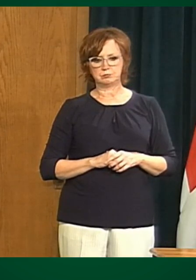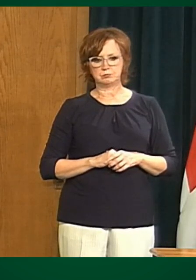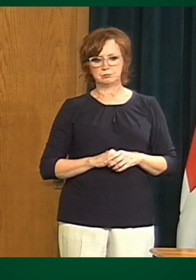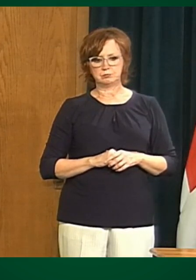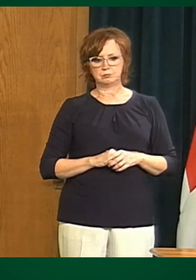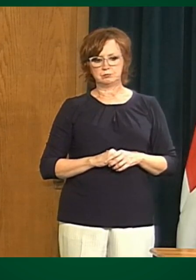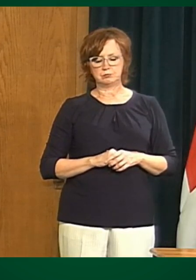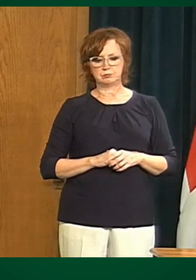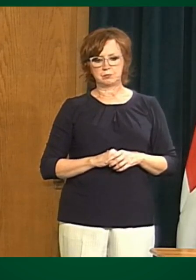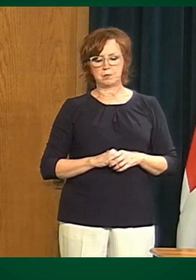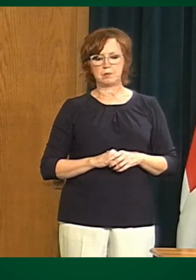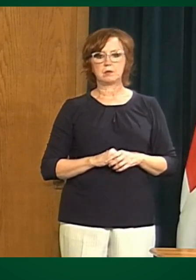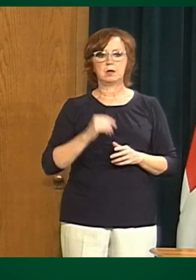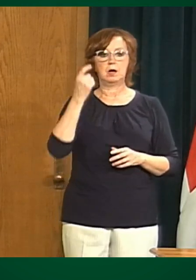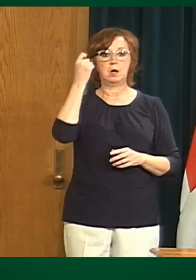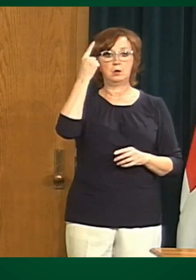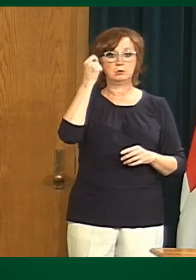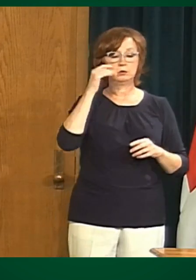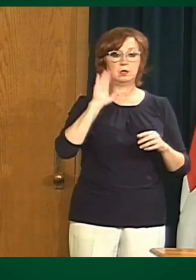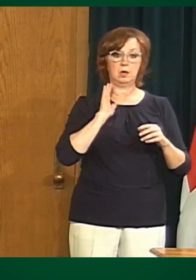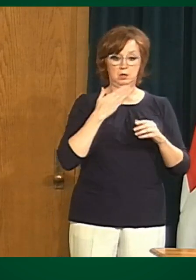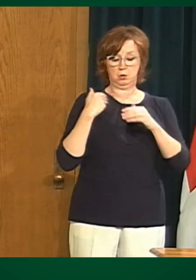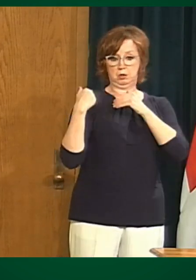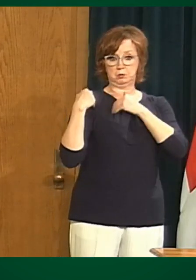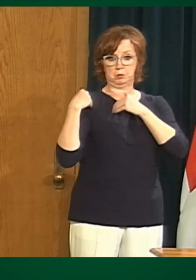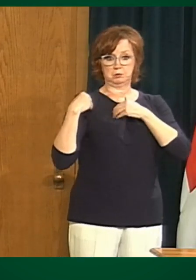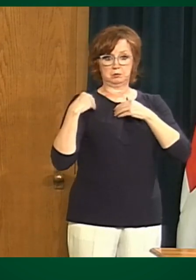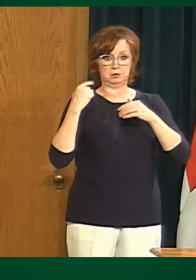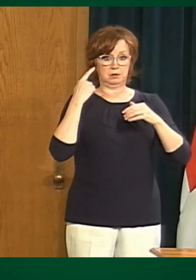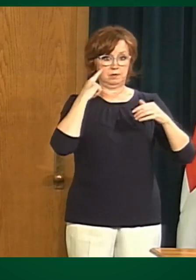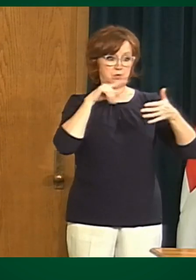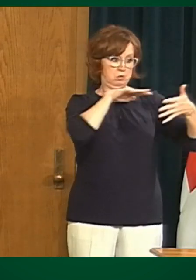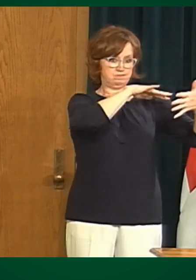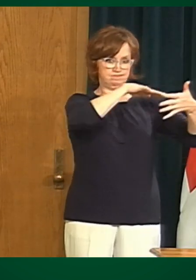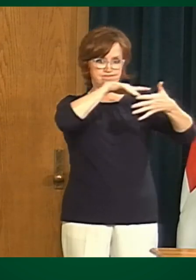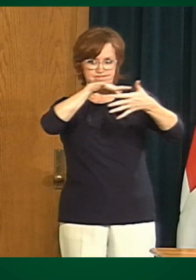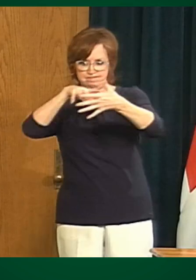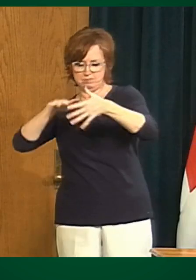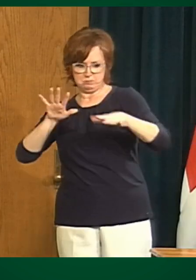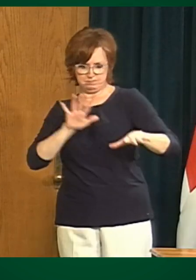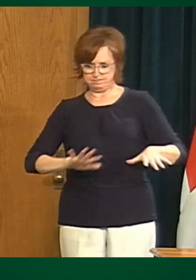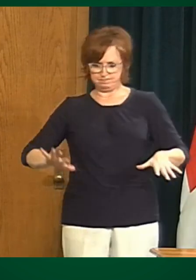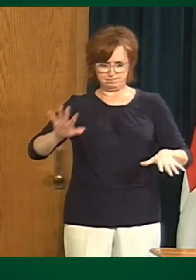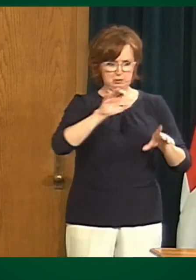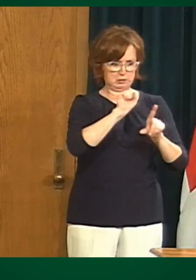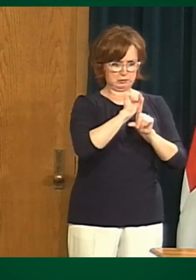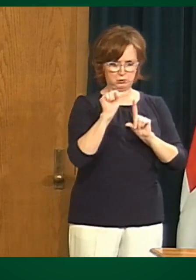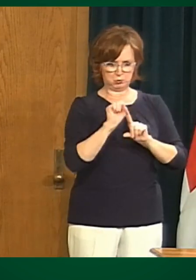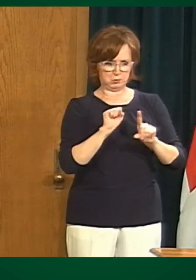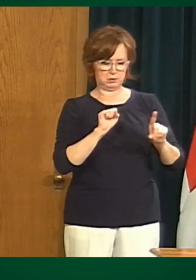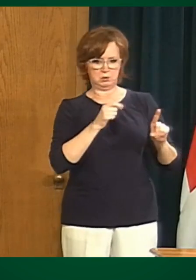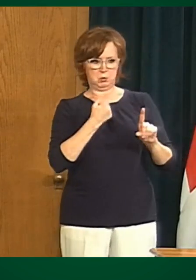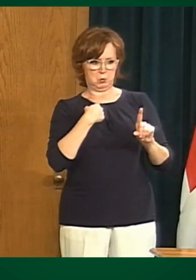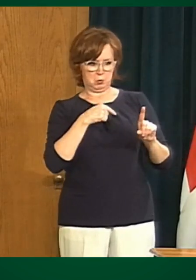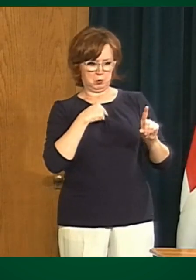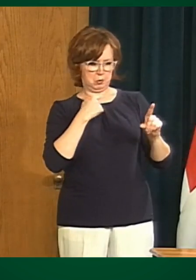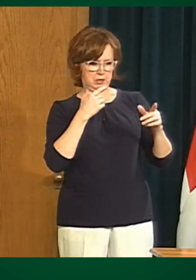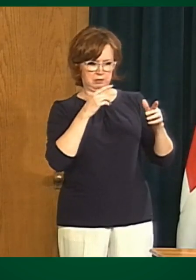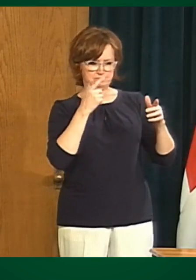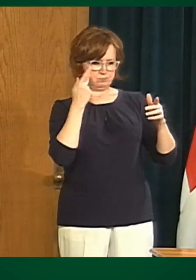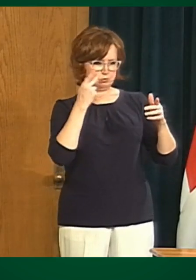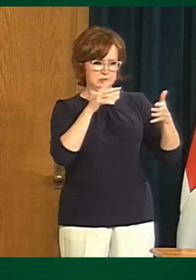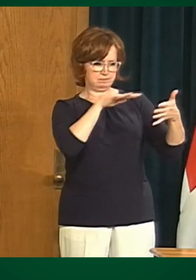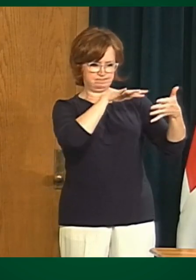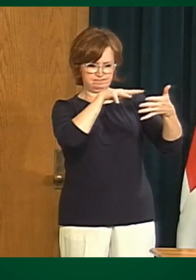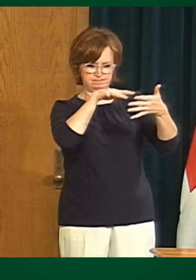are doing in managing this situation at the Lloydminster Hospital, we have a